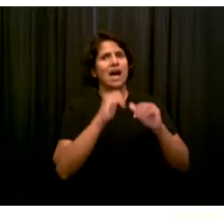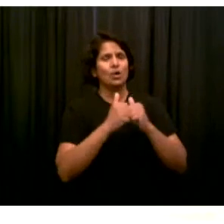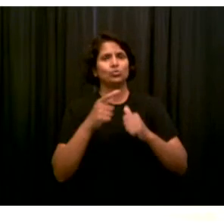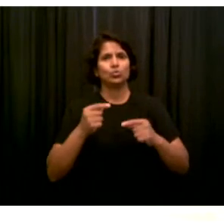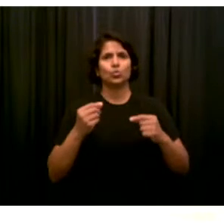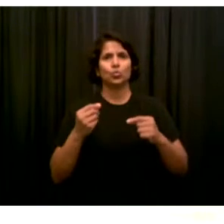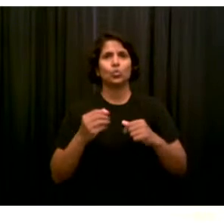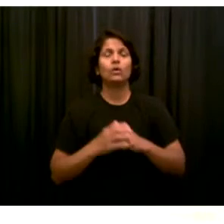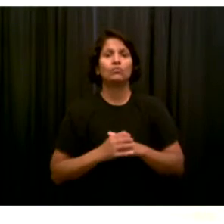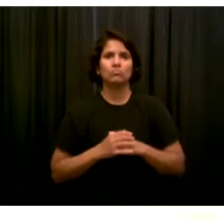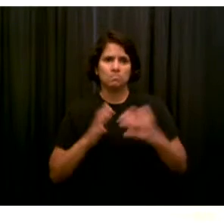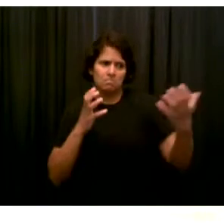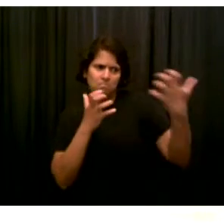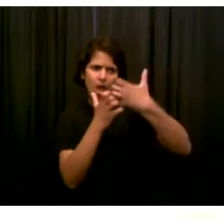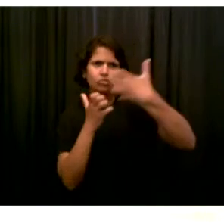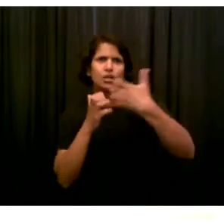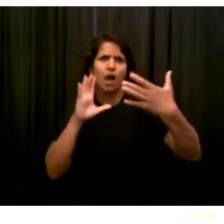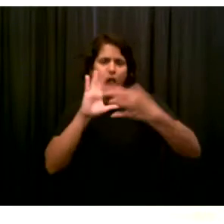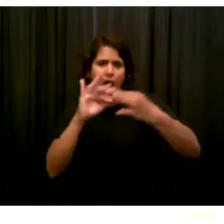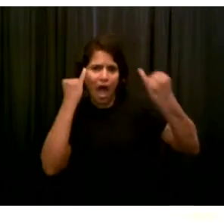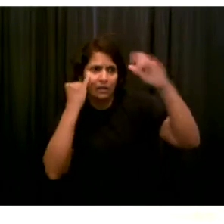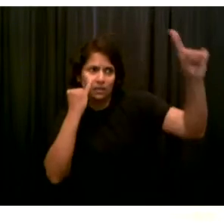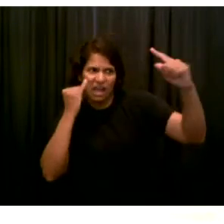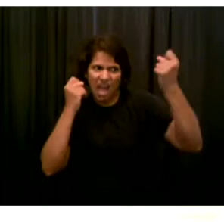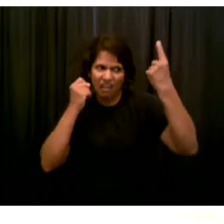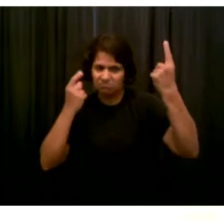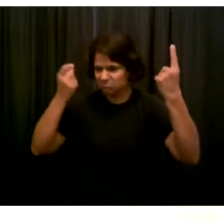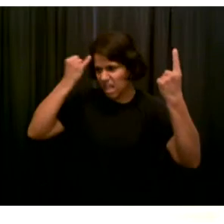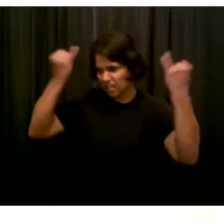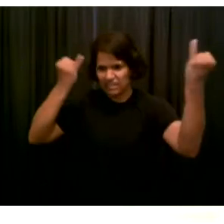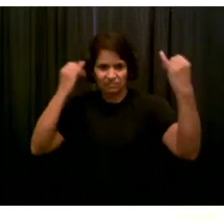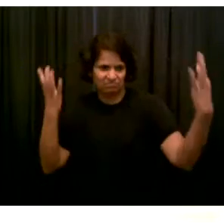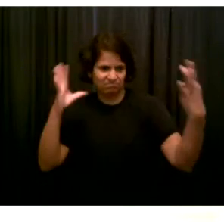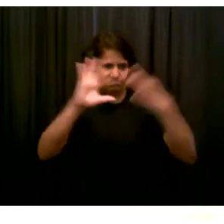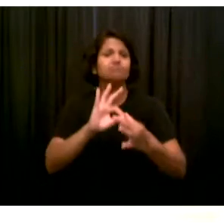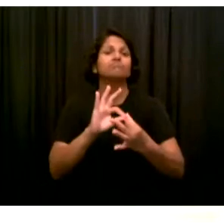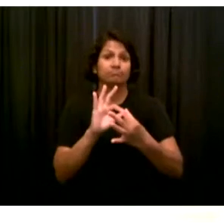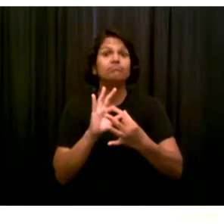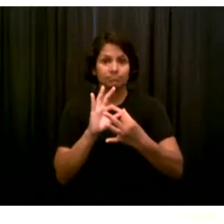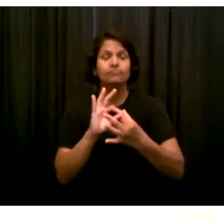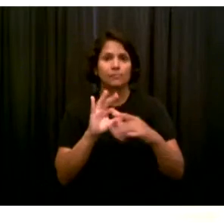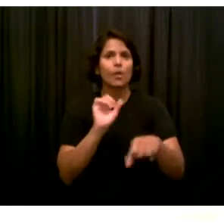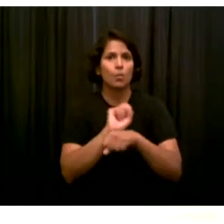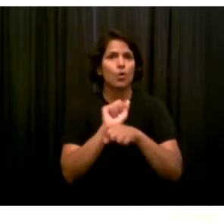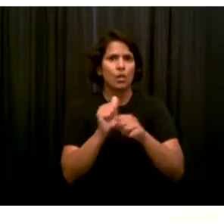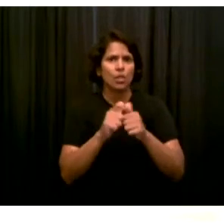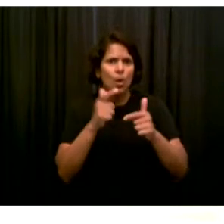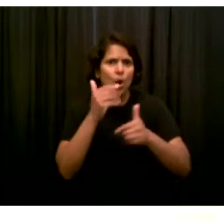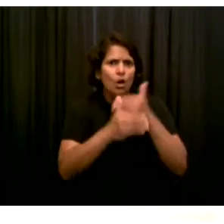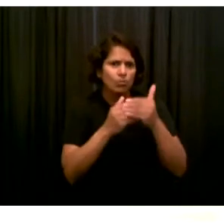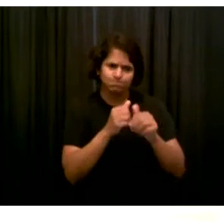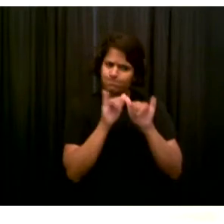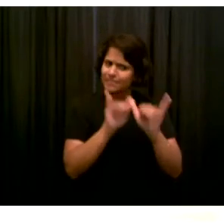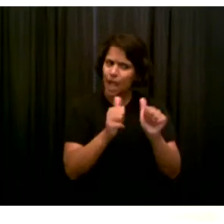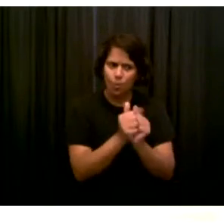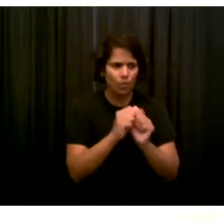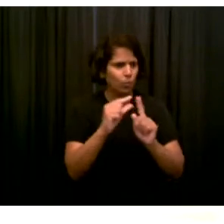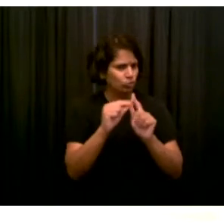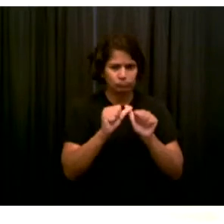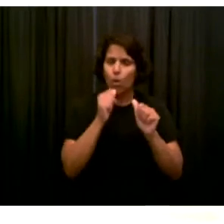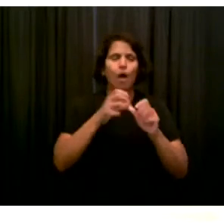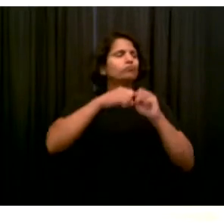you've always been a man of honor, of decency and integrity, and I think it shows today. To the elected officials,